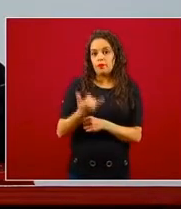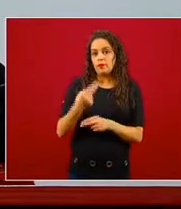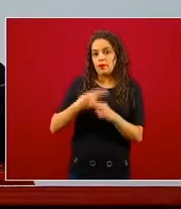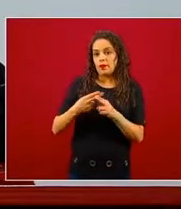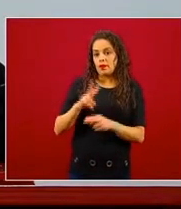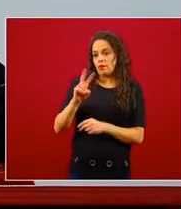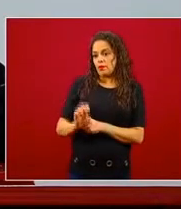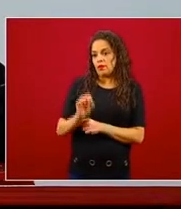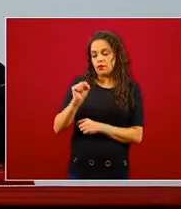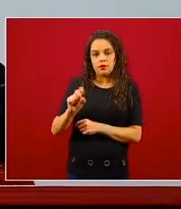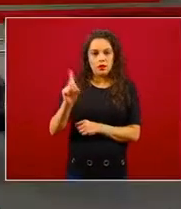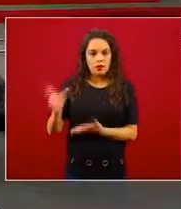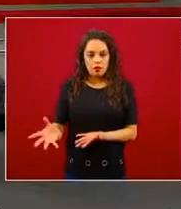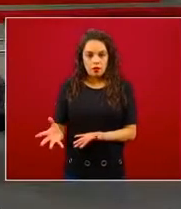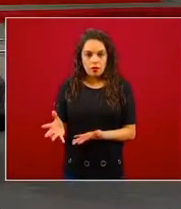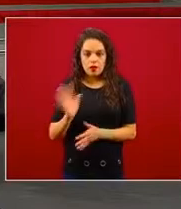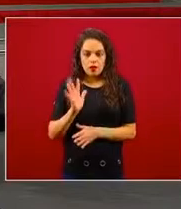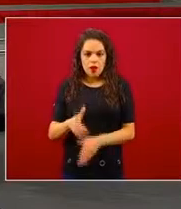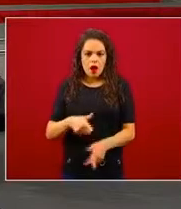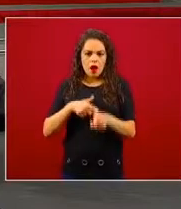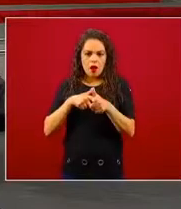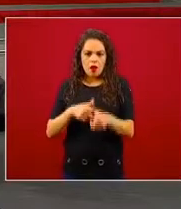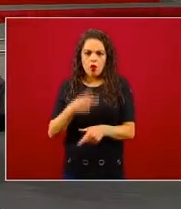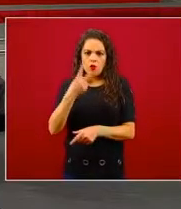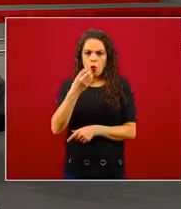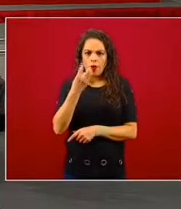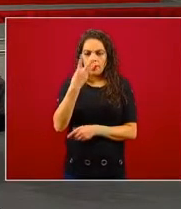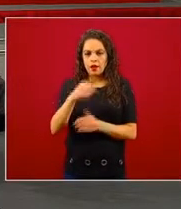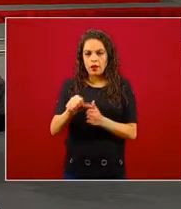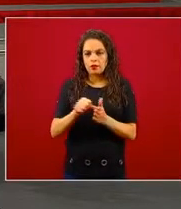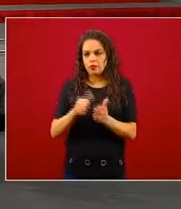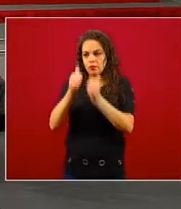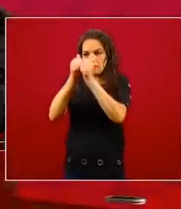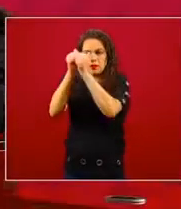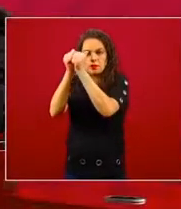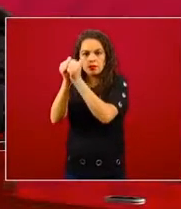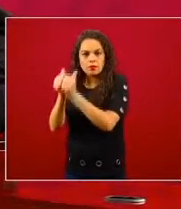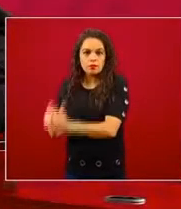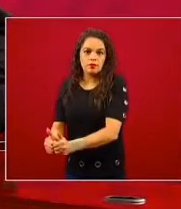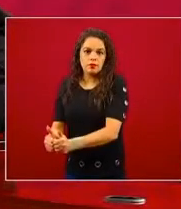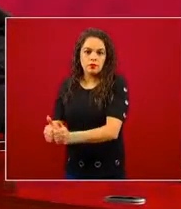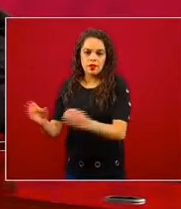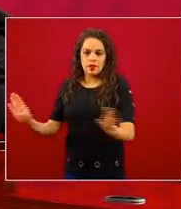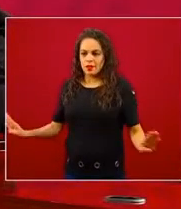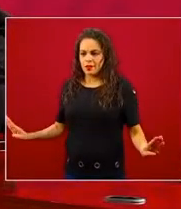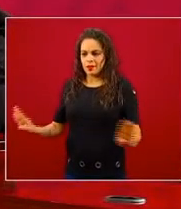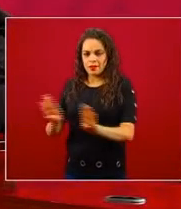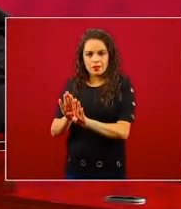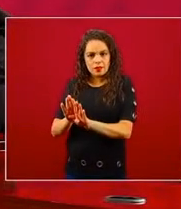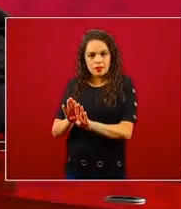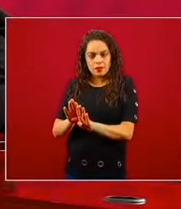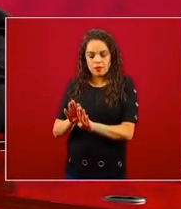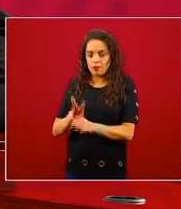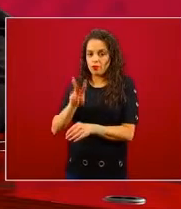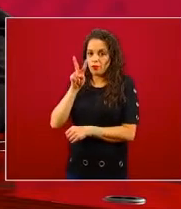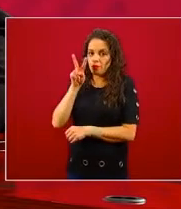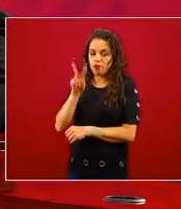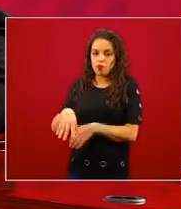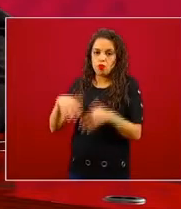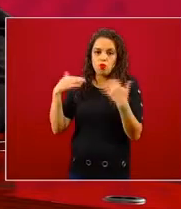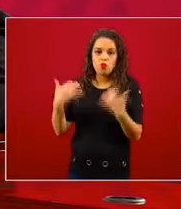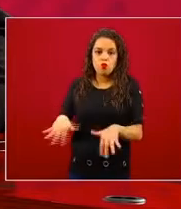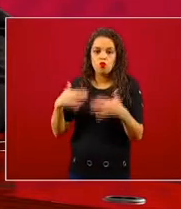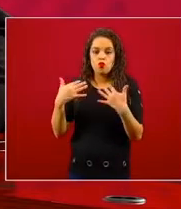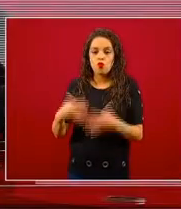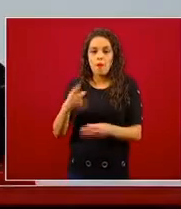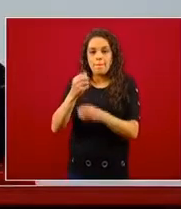day off, whether it be on the weekend or other days. Some of our workers have been shut in for